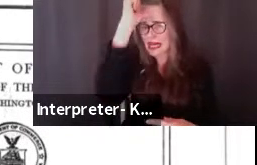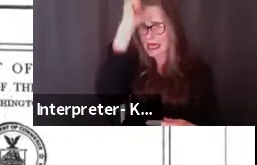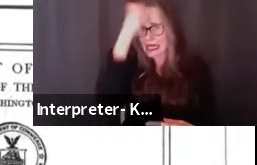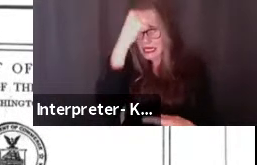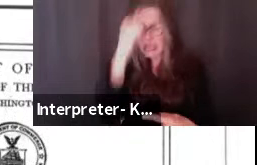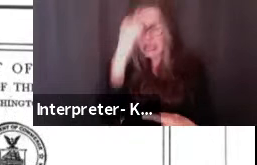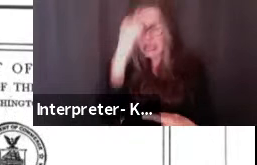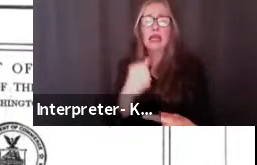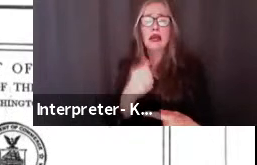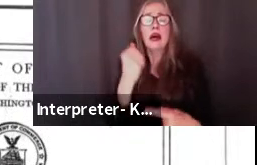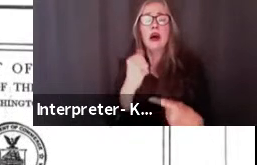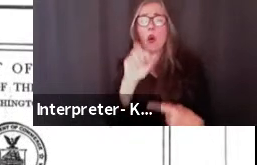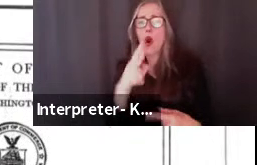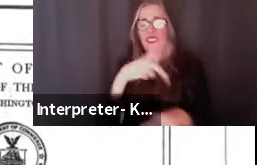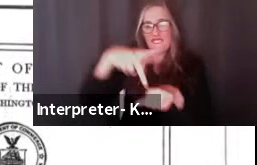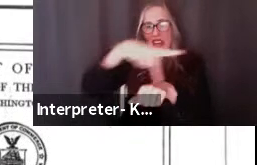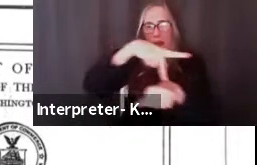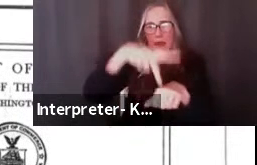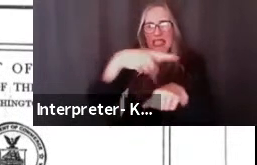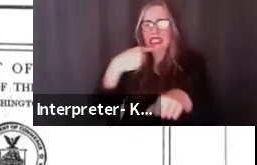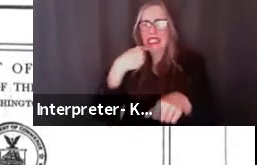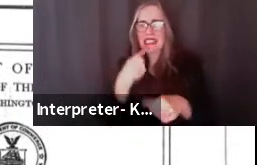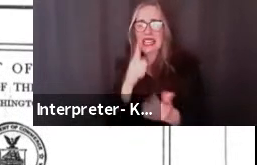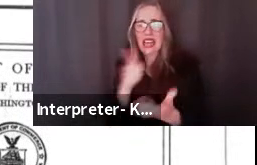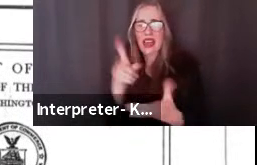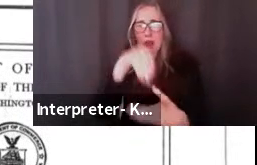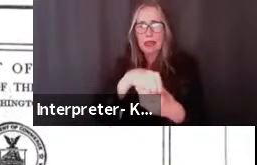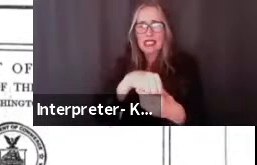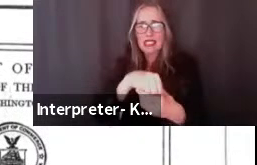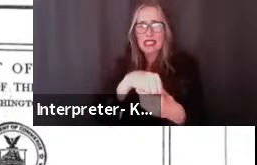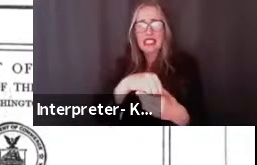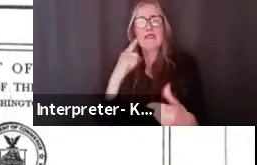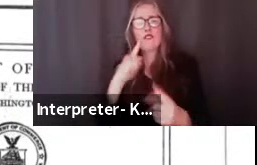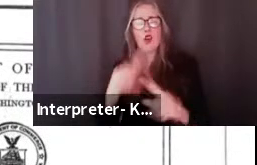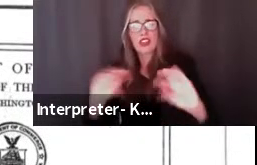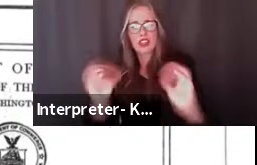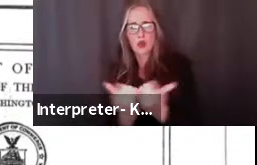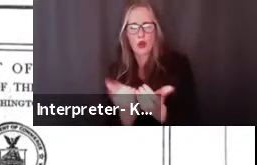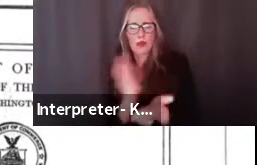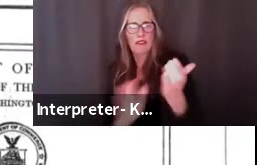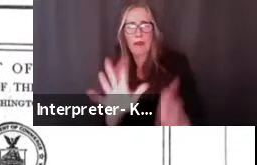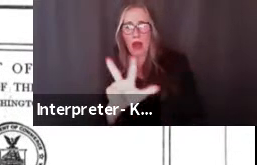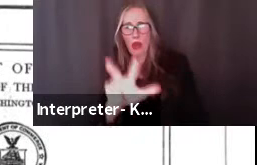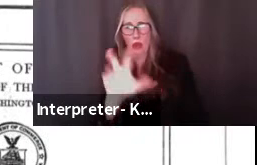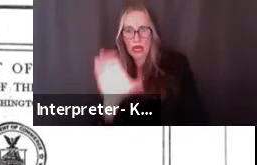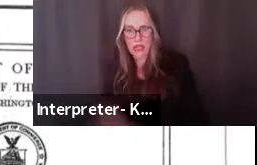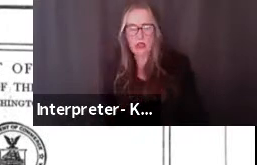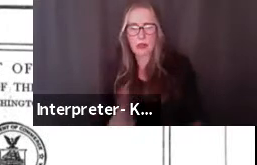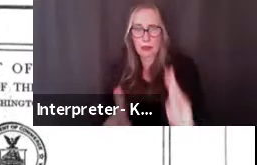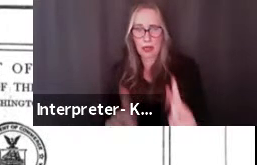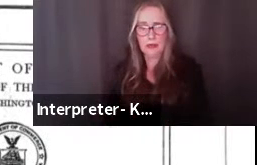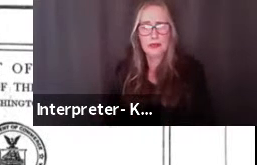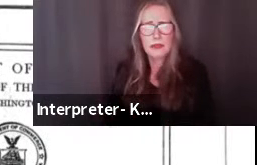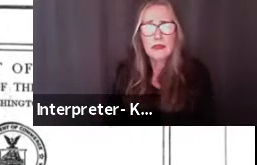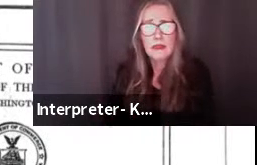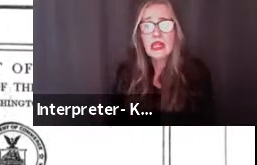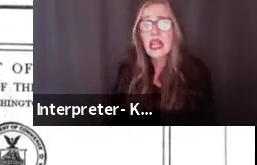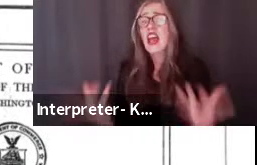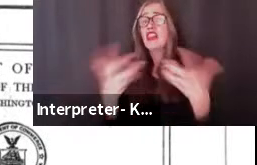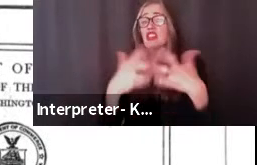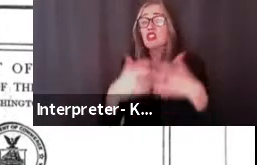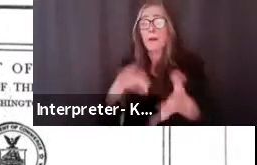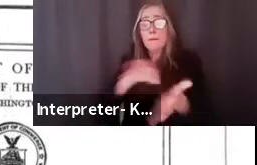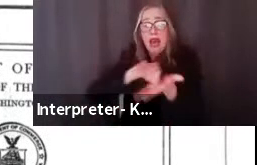philippines designated membership in a racialized asian nativity group of about 300. the combined sterilization